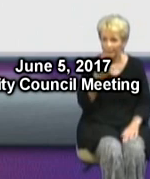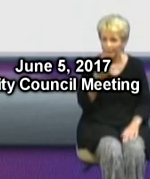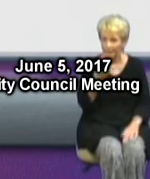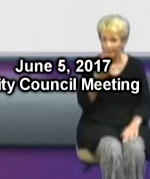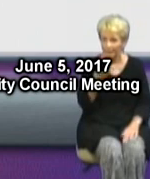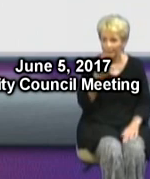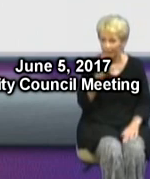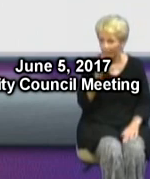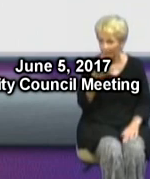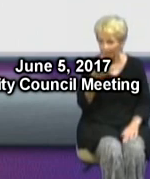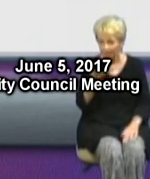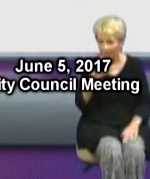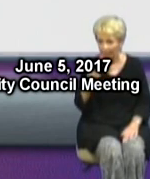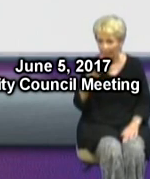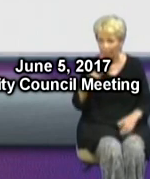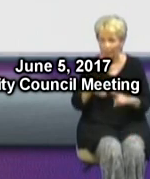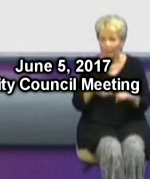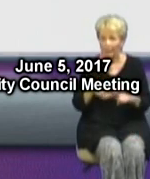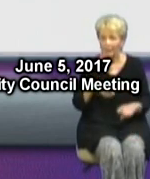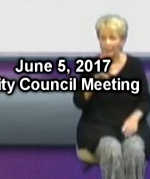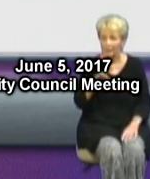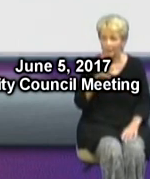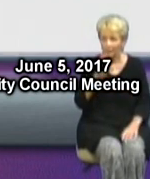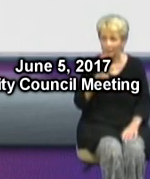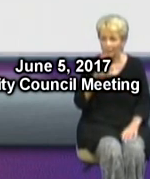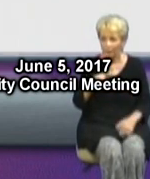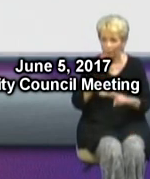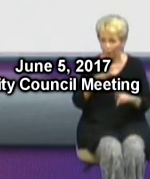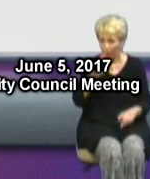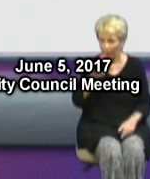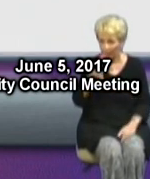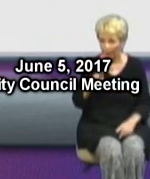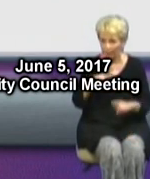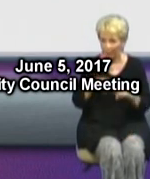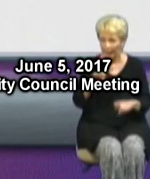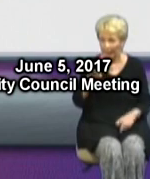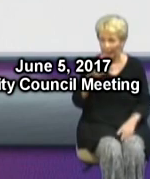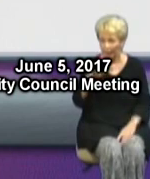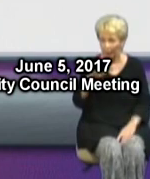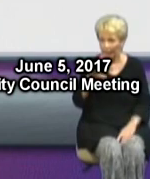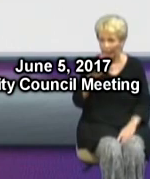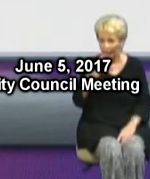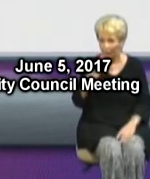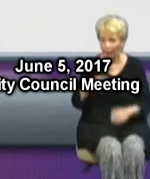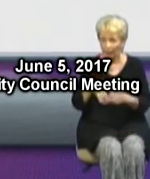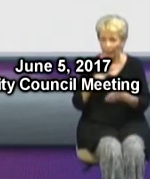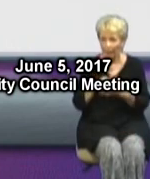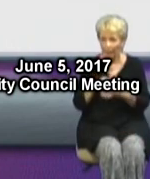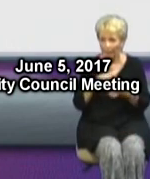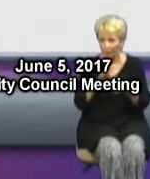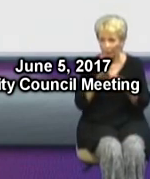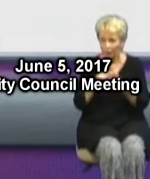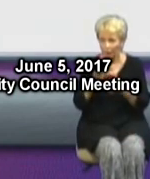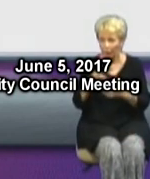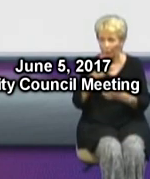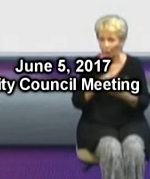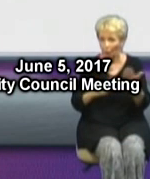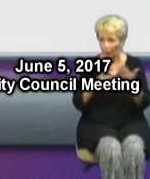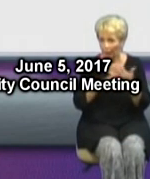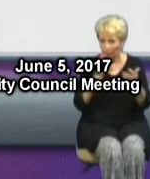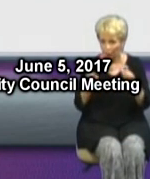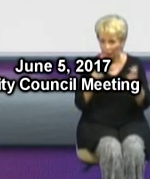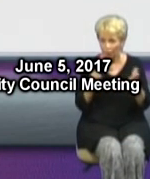channels, $76.63 a month to $82.63, and that is relative to the programming changes.